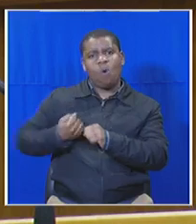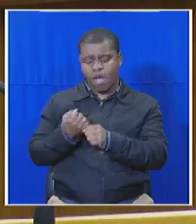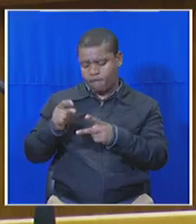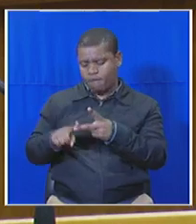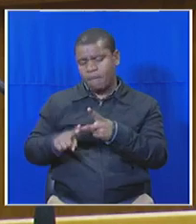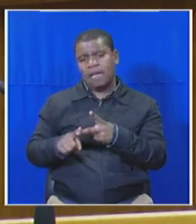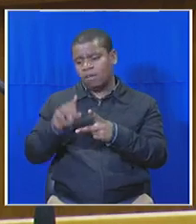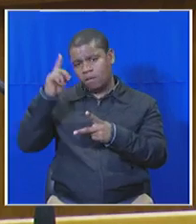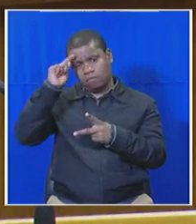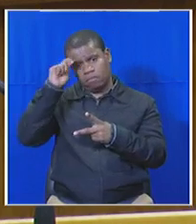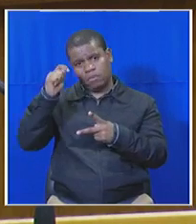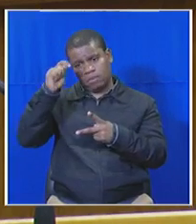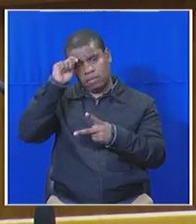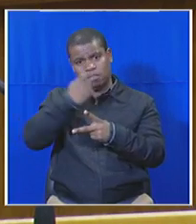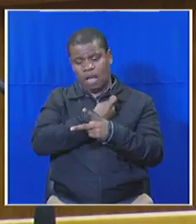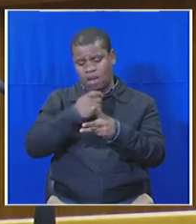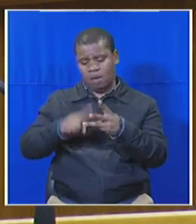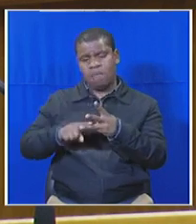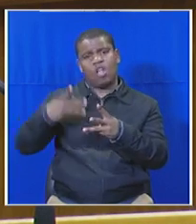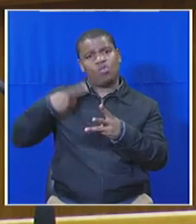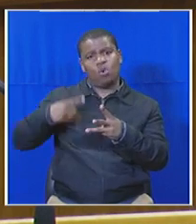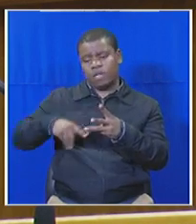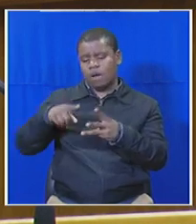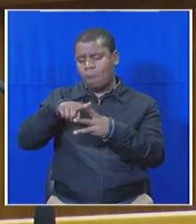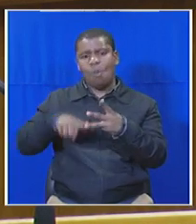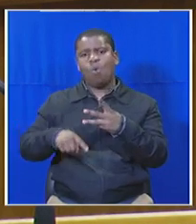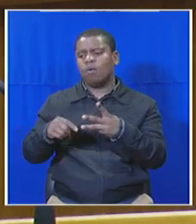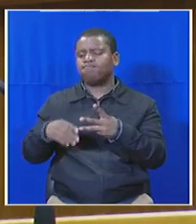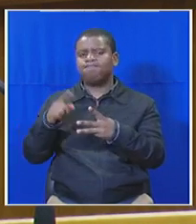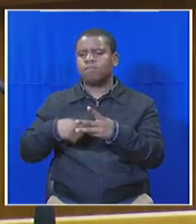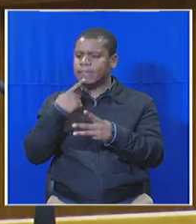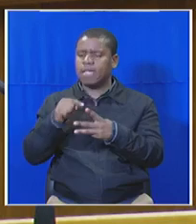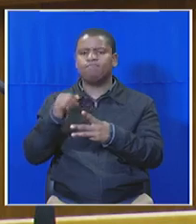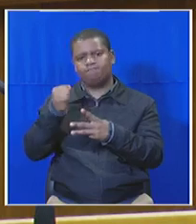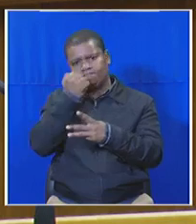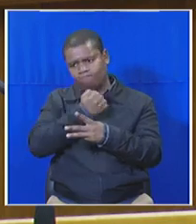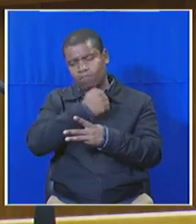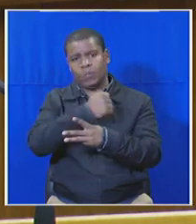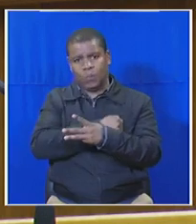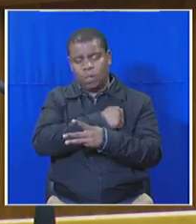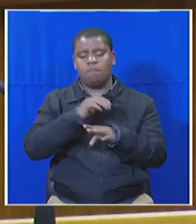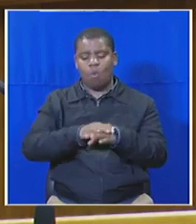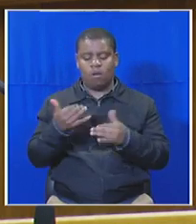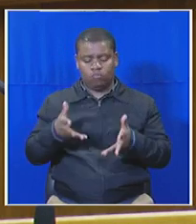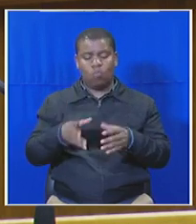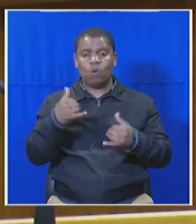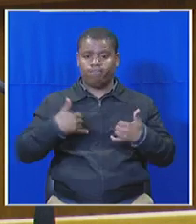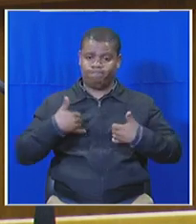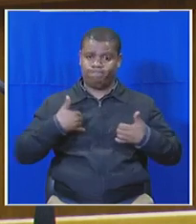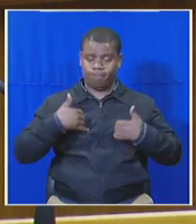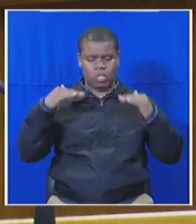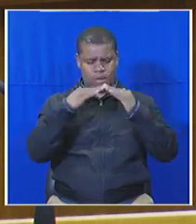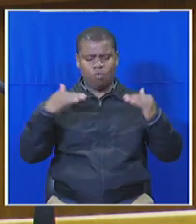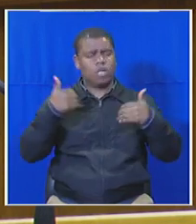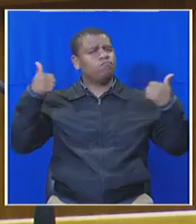Kenneth Jr. and Tari. Today, we honor Honorable Mubu's contribution to building South Africa's constitutional democracy through the various roles he